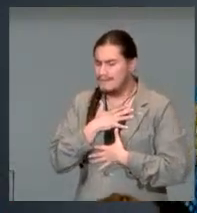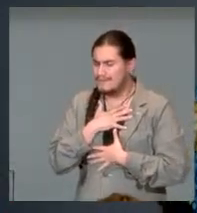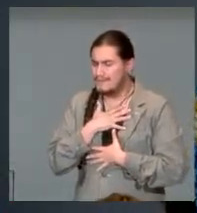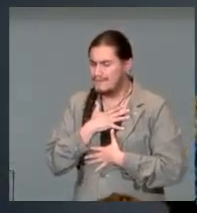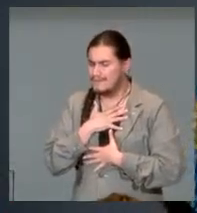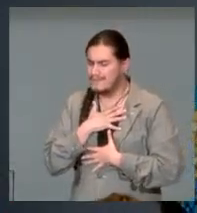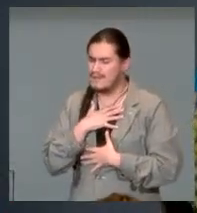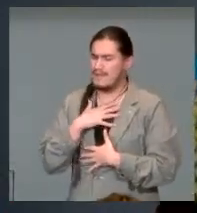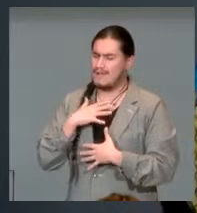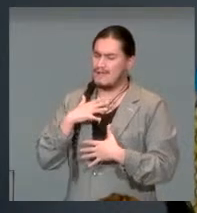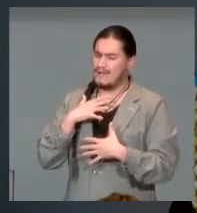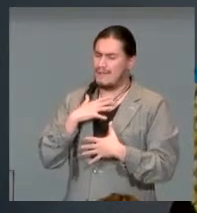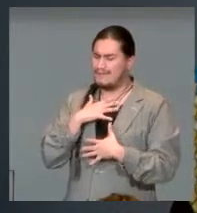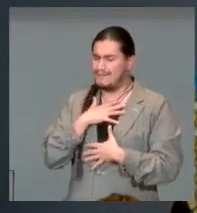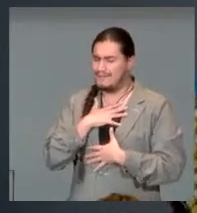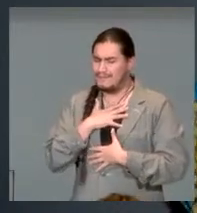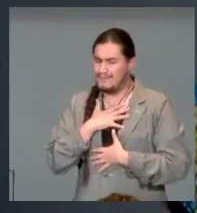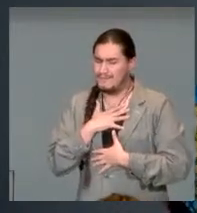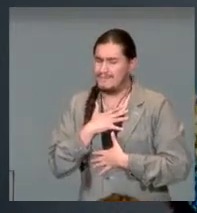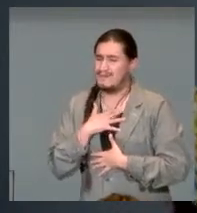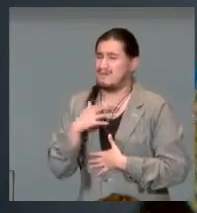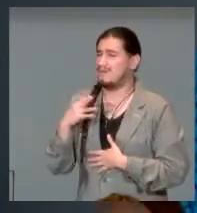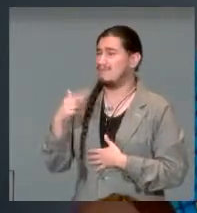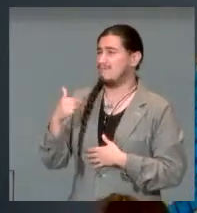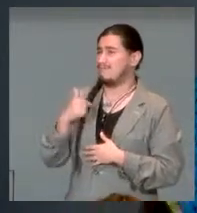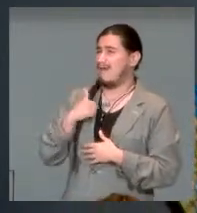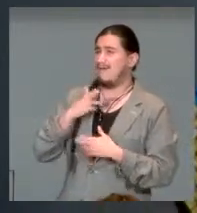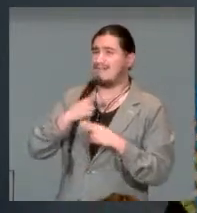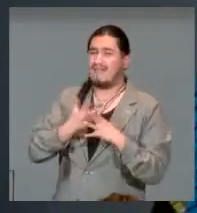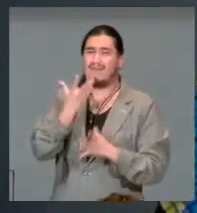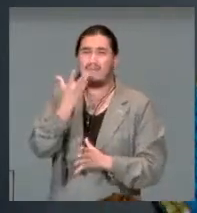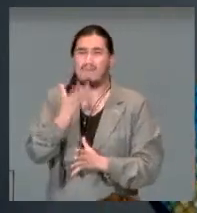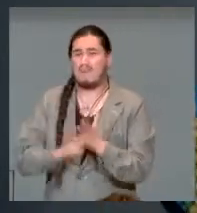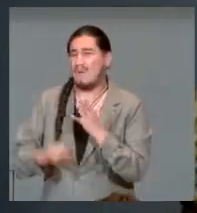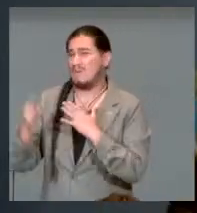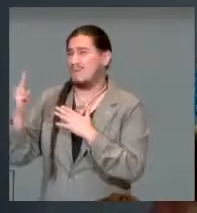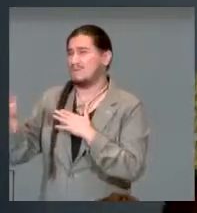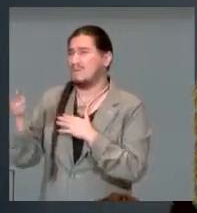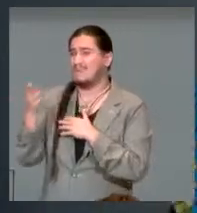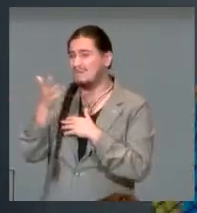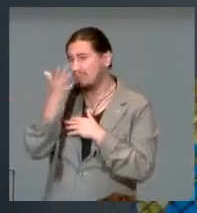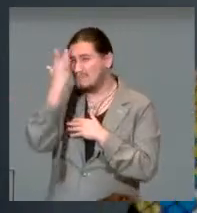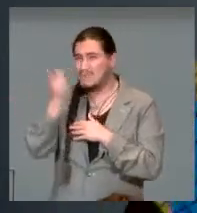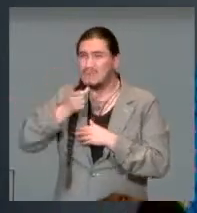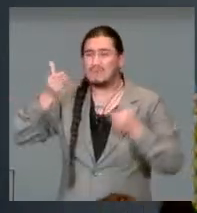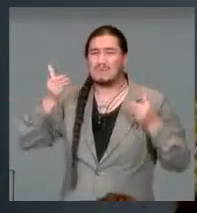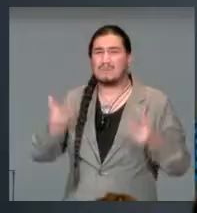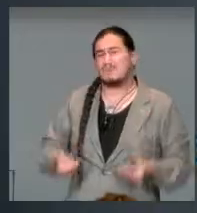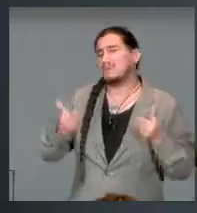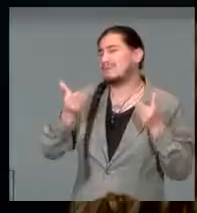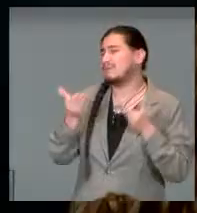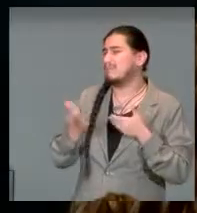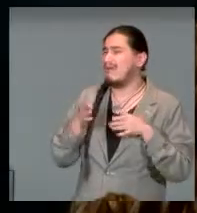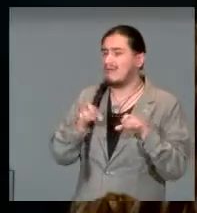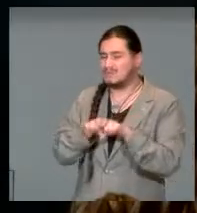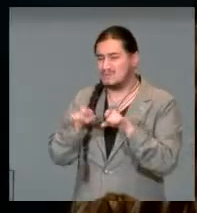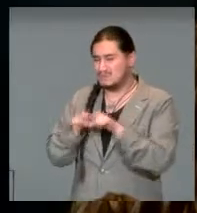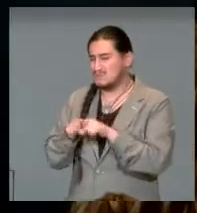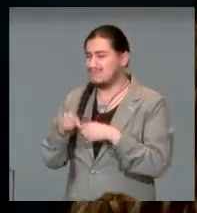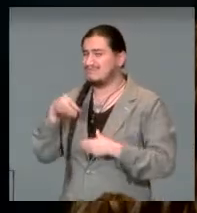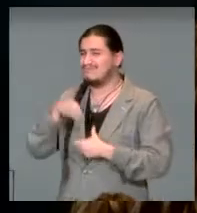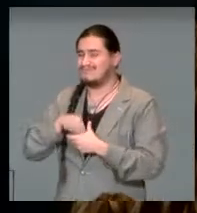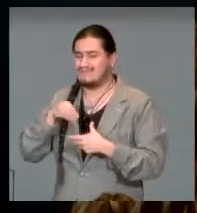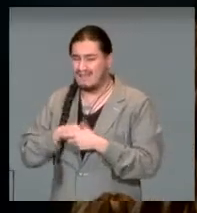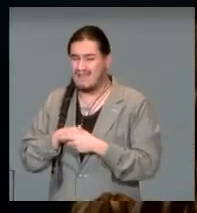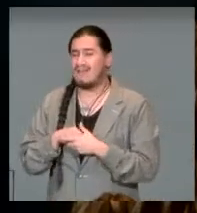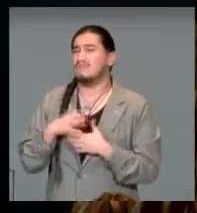unpeeled, a historical footnote, a lost moccasin, broken teeth rattling in me. The breath